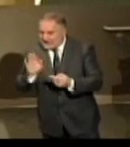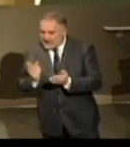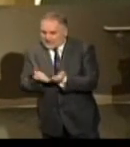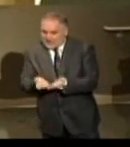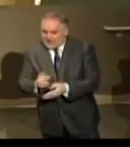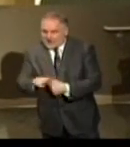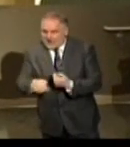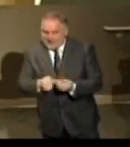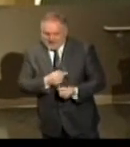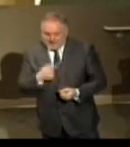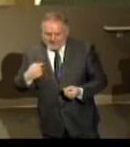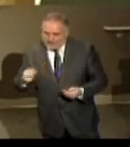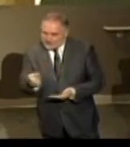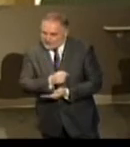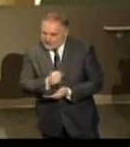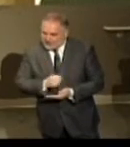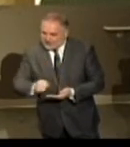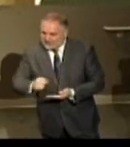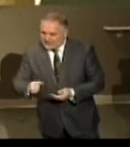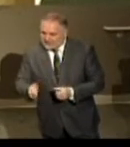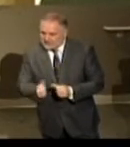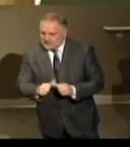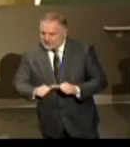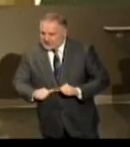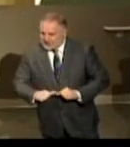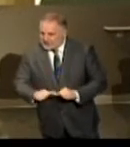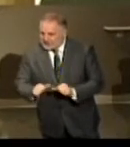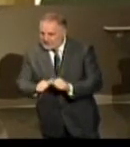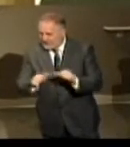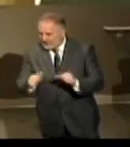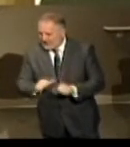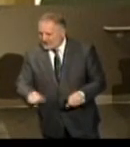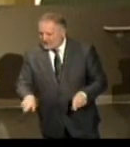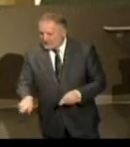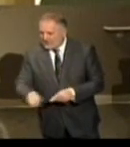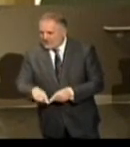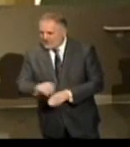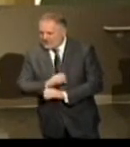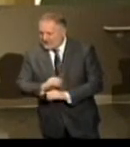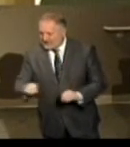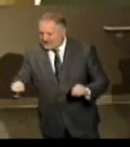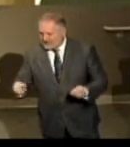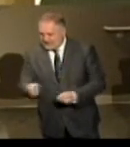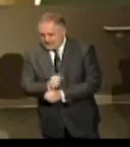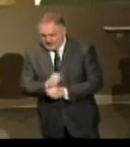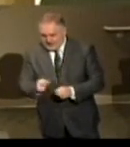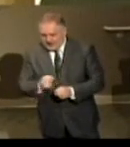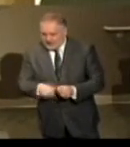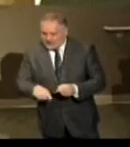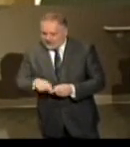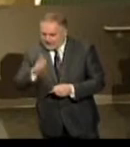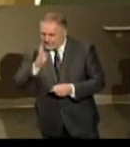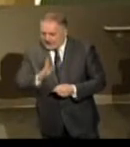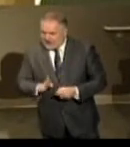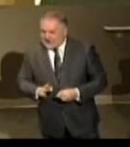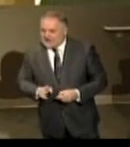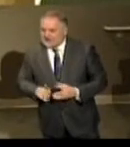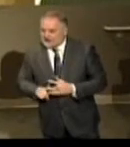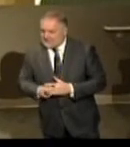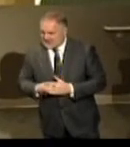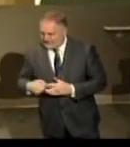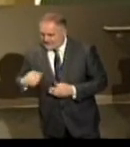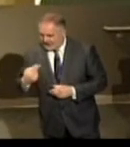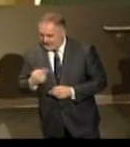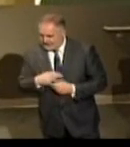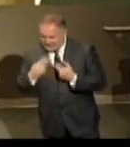my members were written, which is continuous, was fastened, when as yet there was none of them. In other words, when God conceived us, he